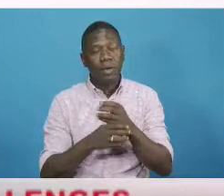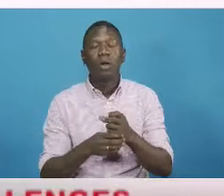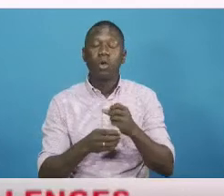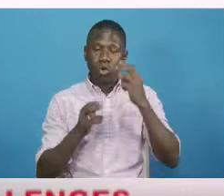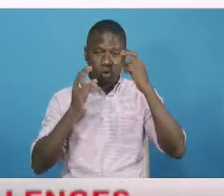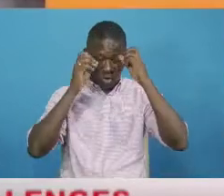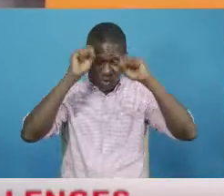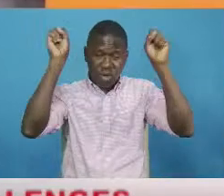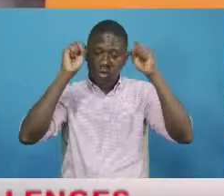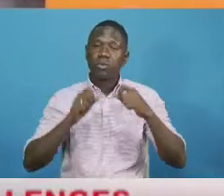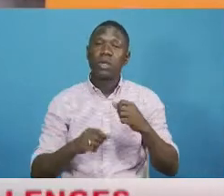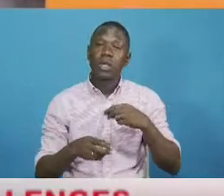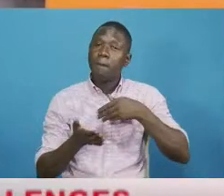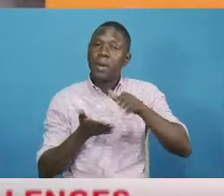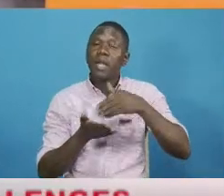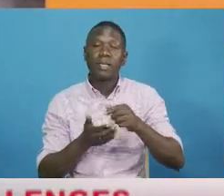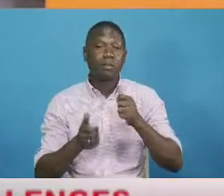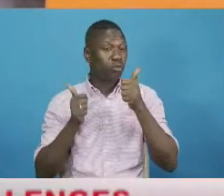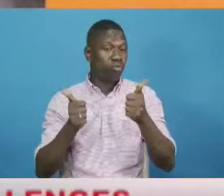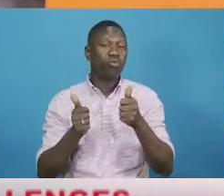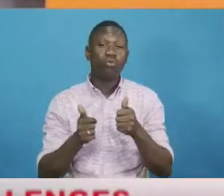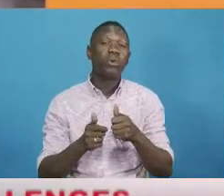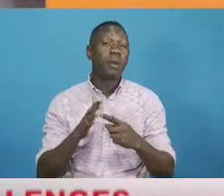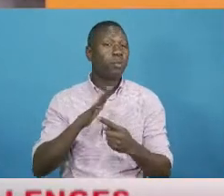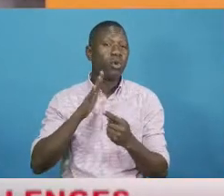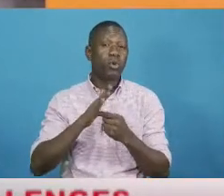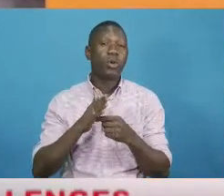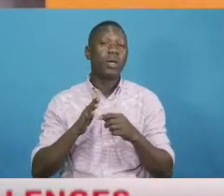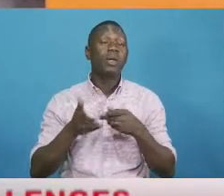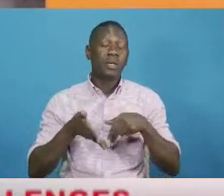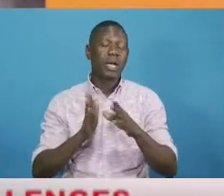role in addressing climate change issues, adding that the